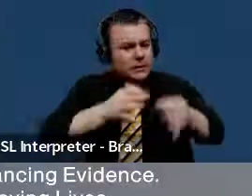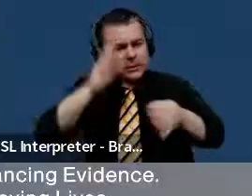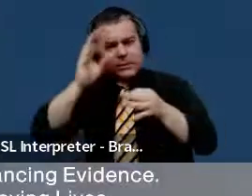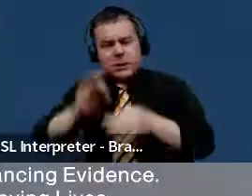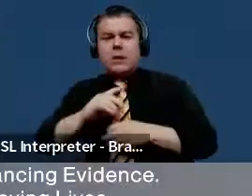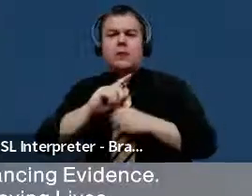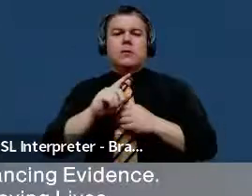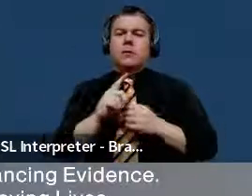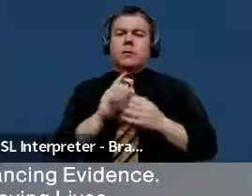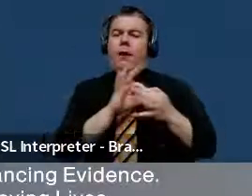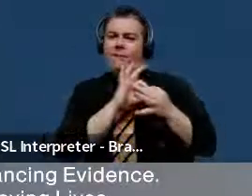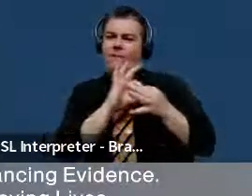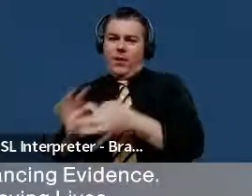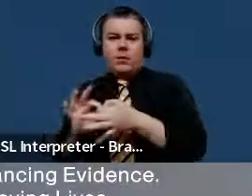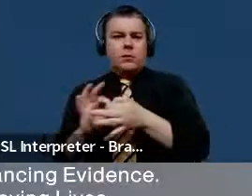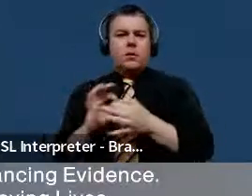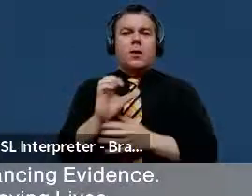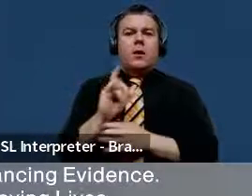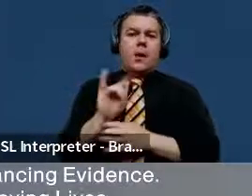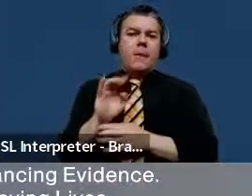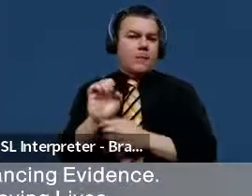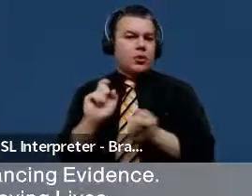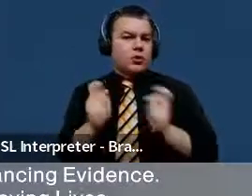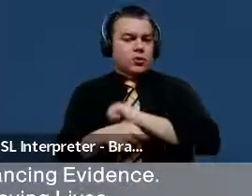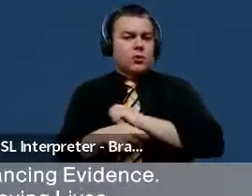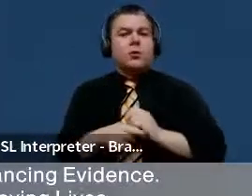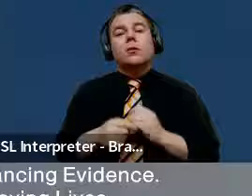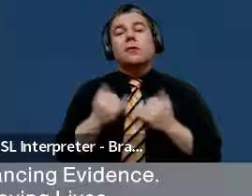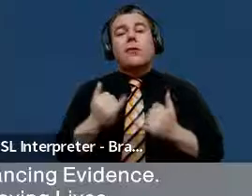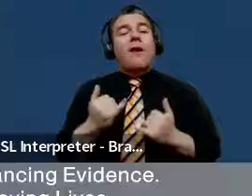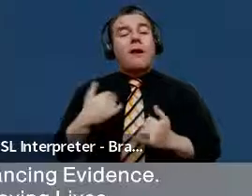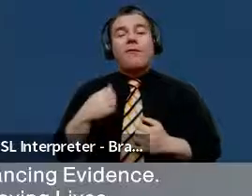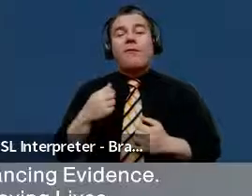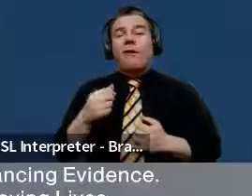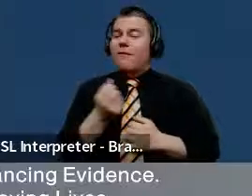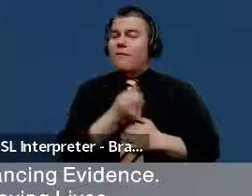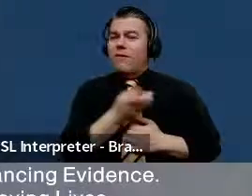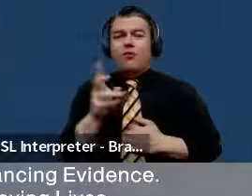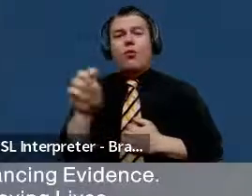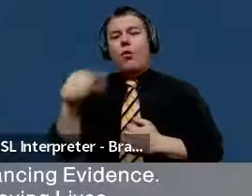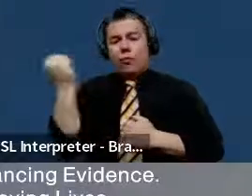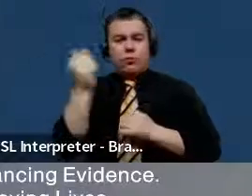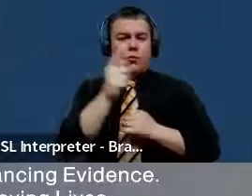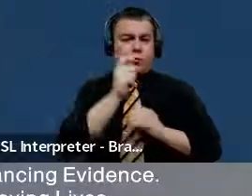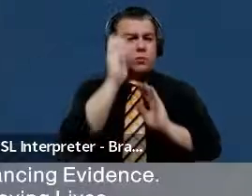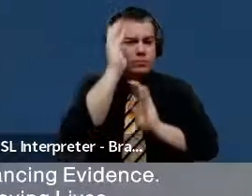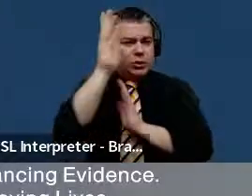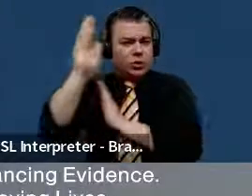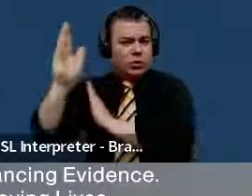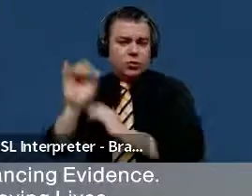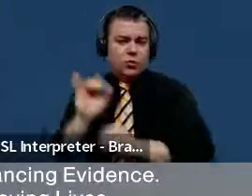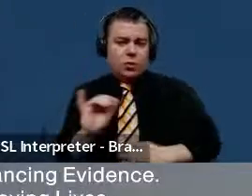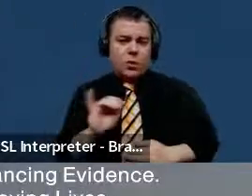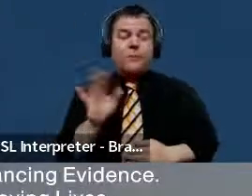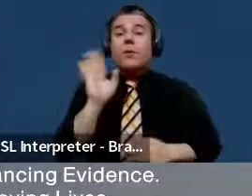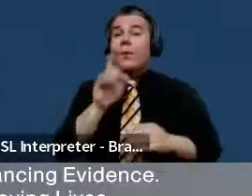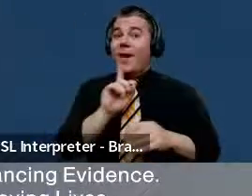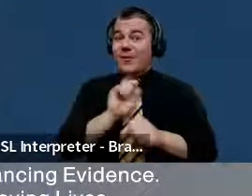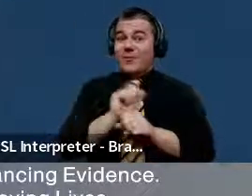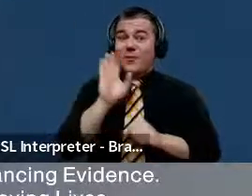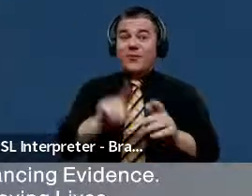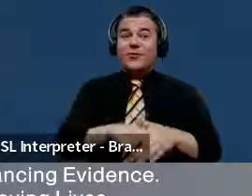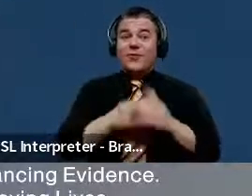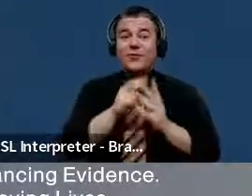climate change. Today we have various other speakers as well. We're actually going to start with